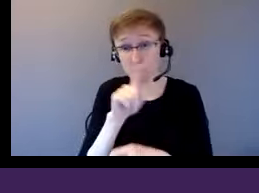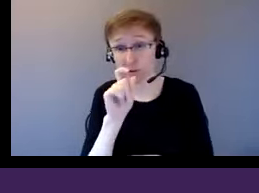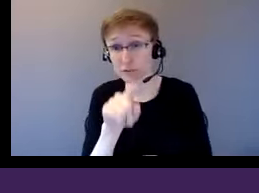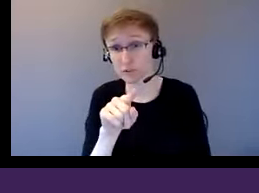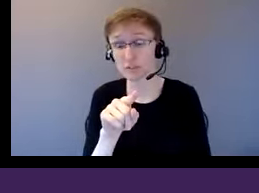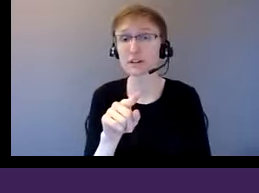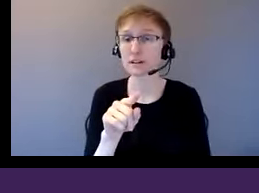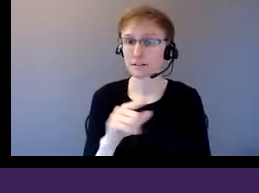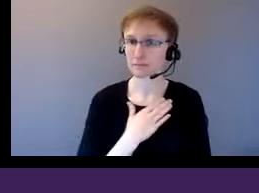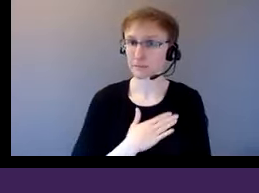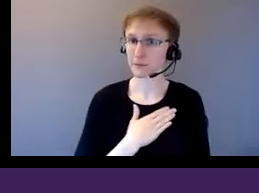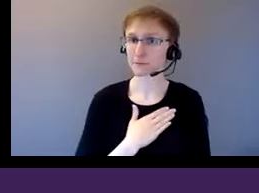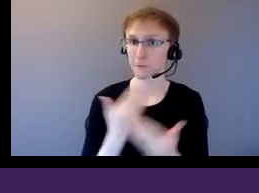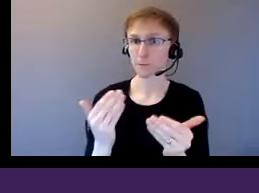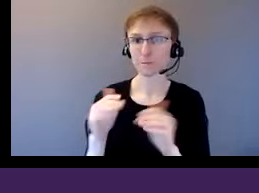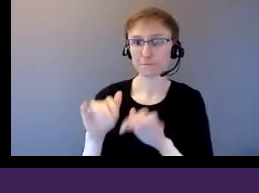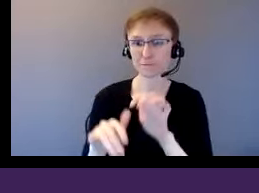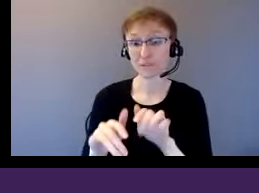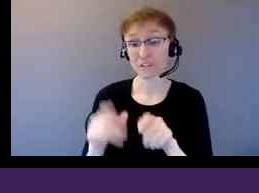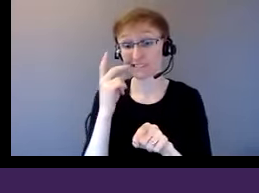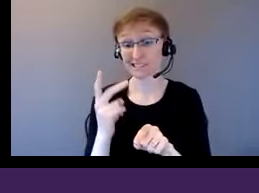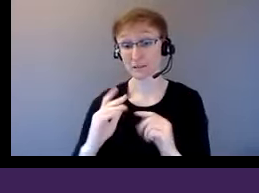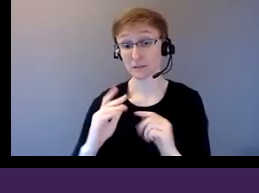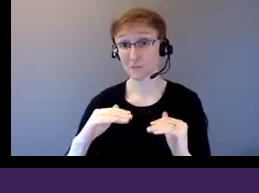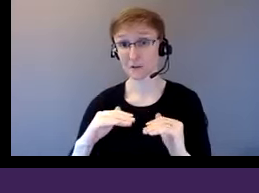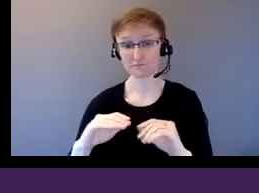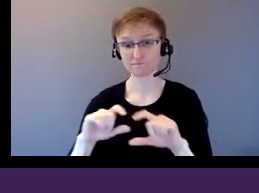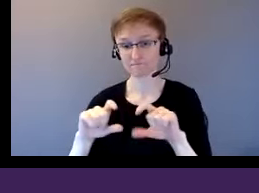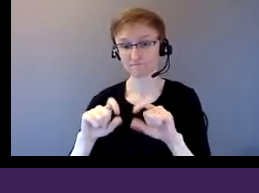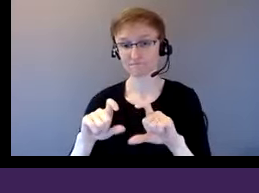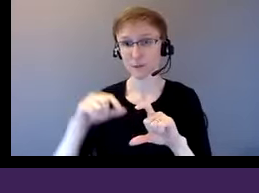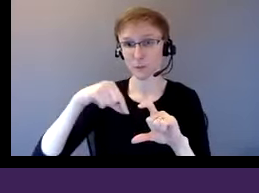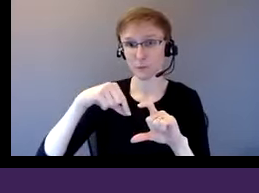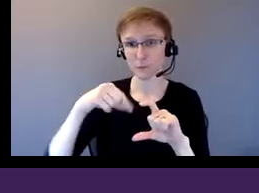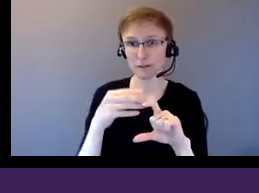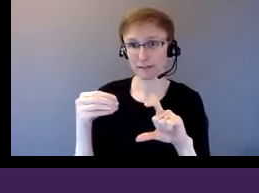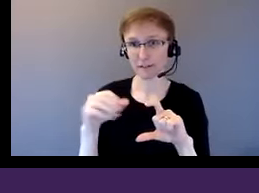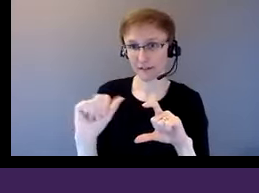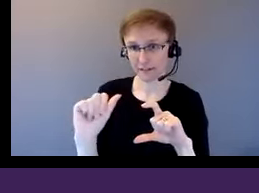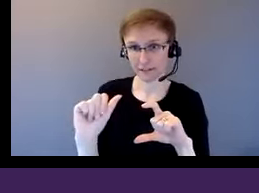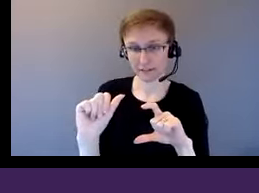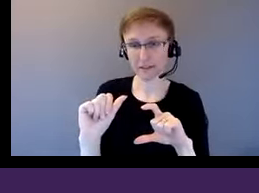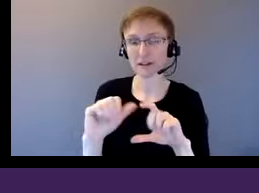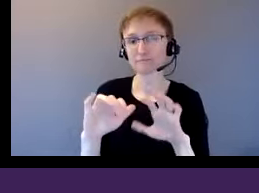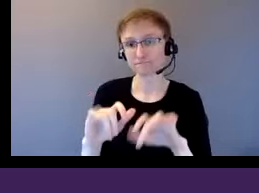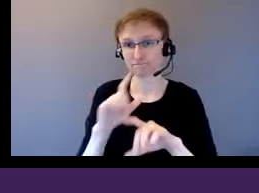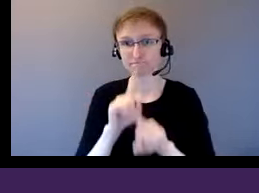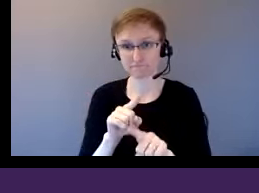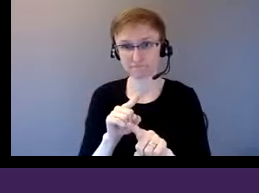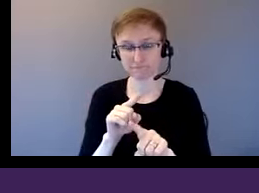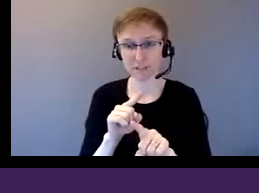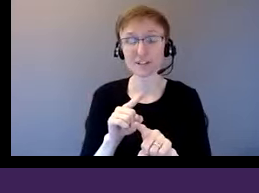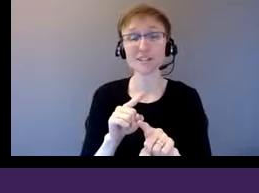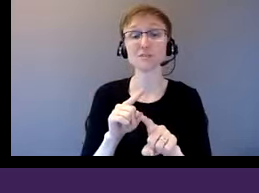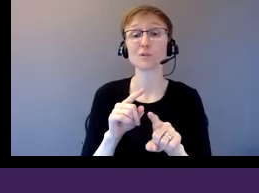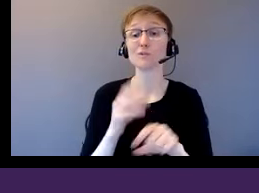to put that in the question and answer box, and we will respond to those at the end of the session. And if you have just a